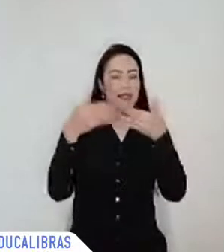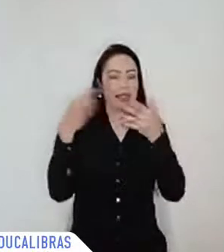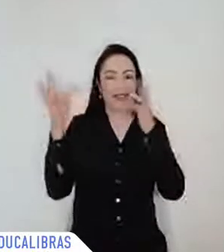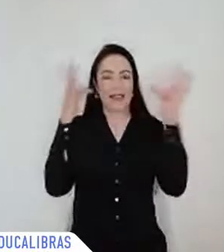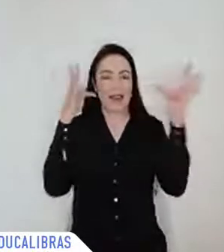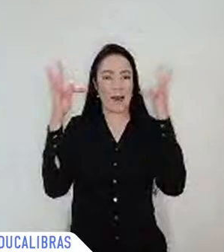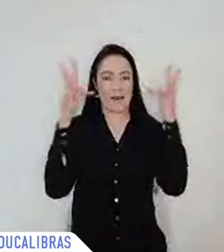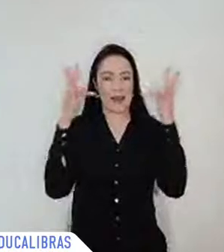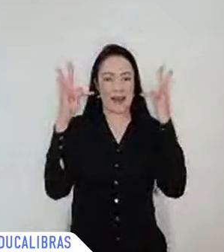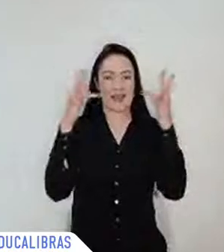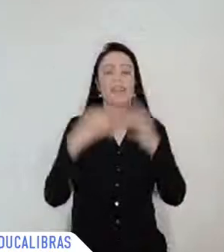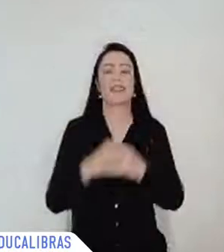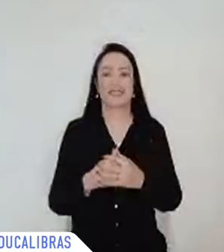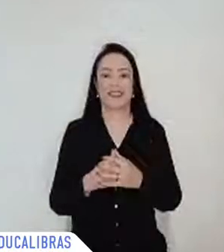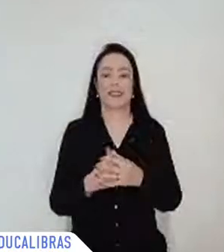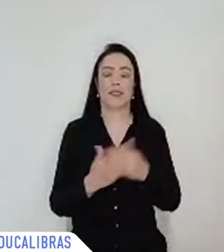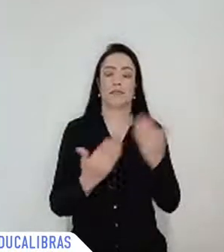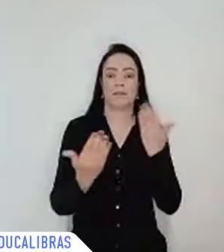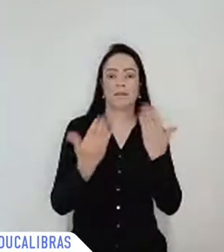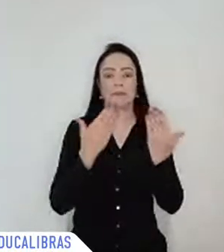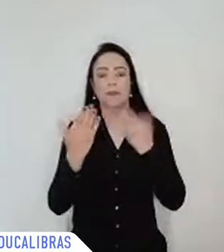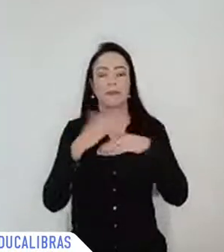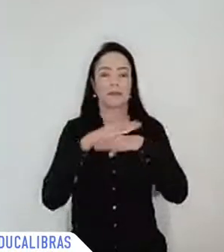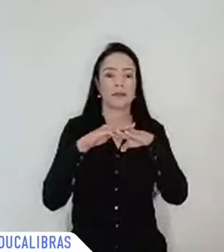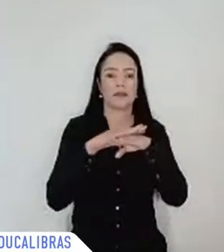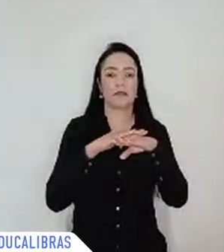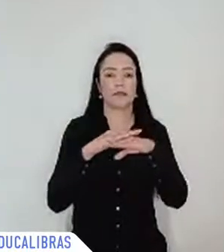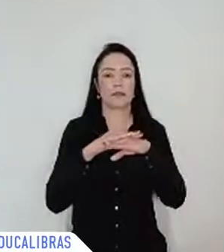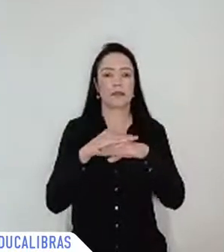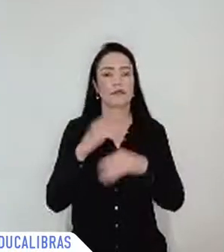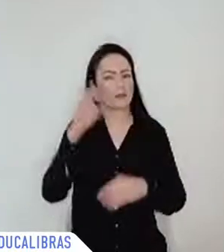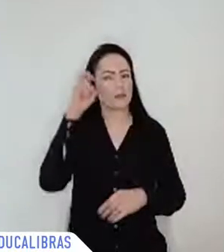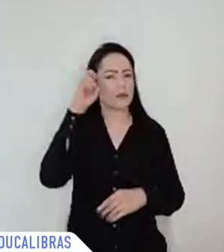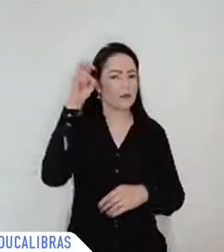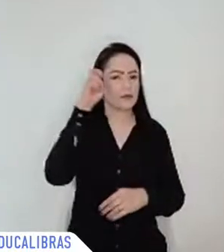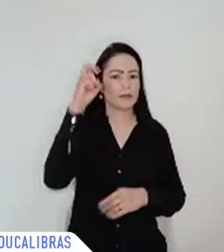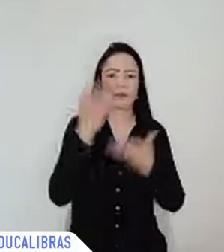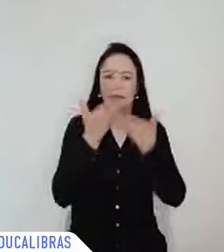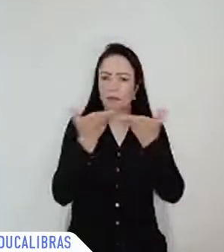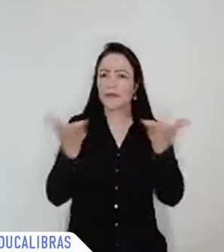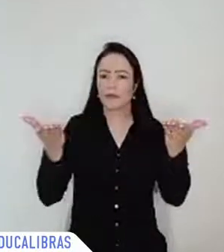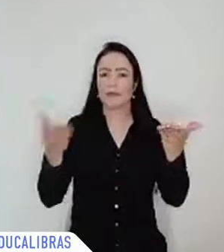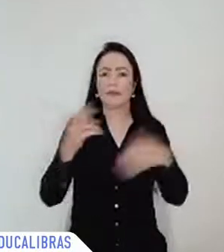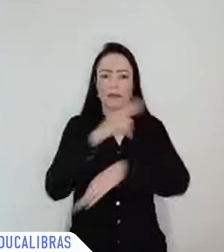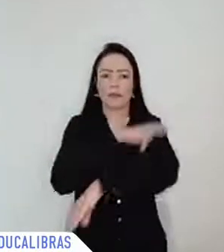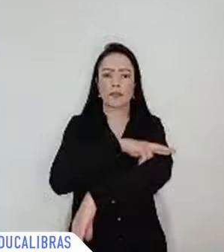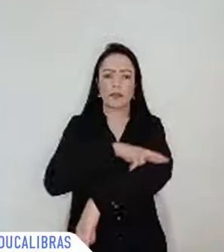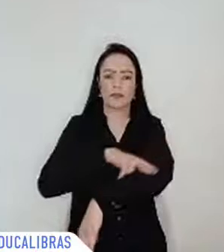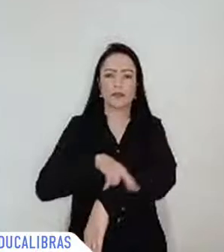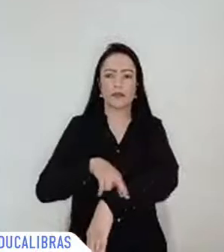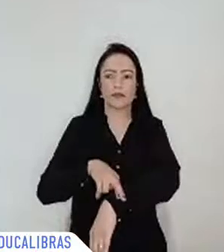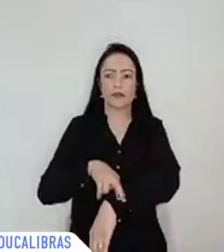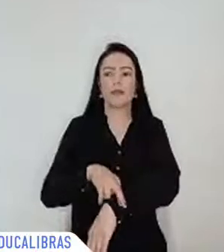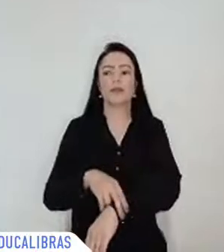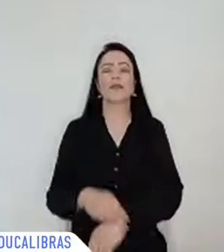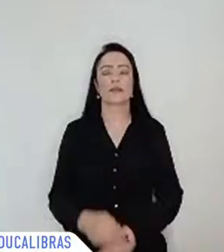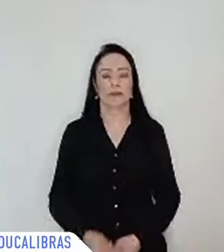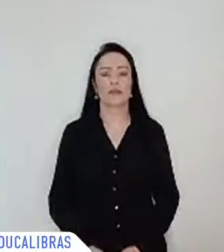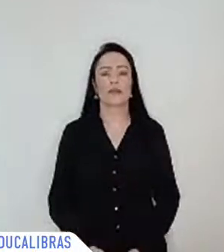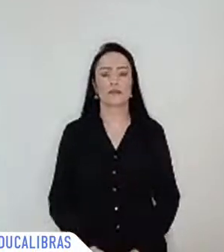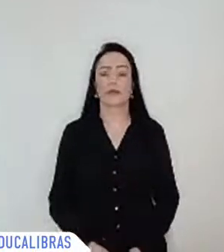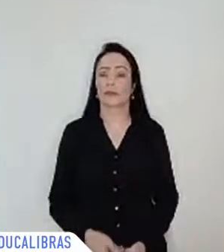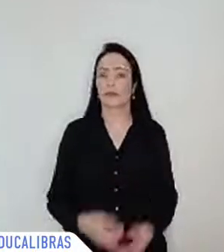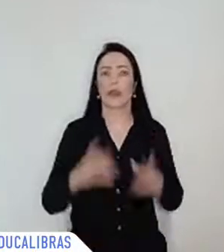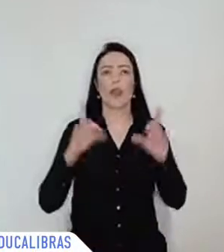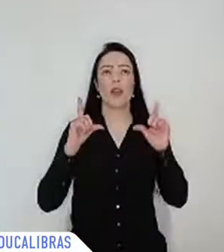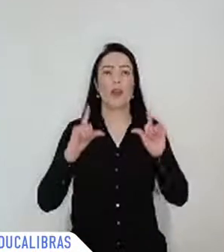of a therapy in a moment where debates are moved by hate. To be able to have a debate led